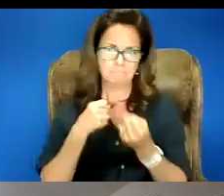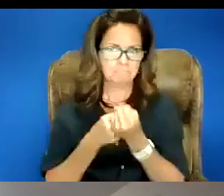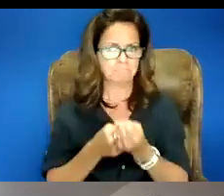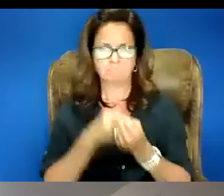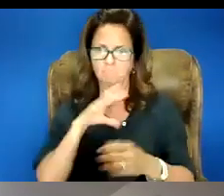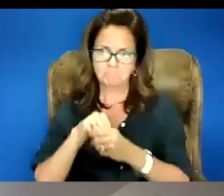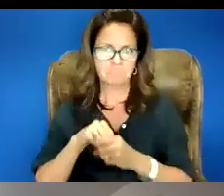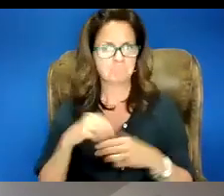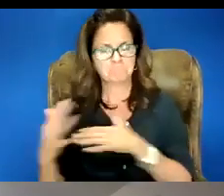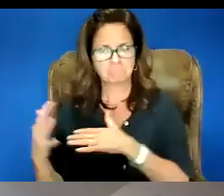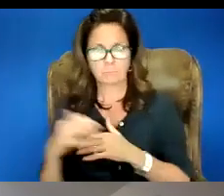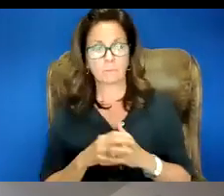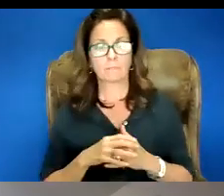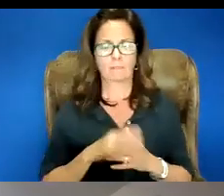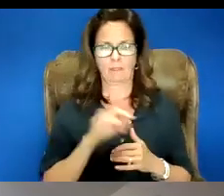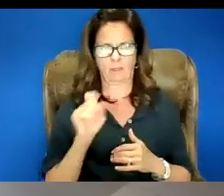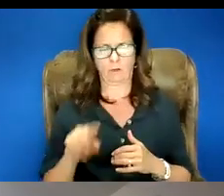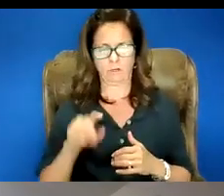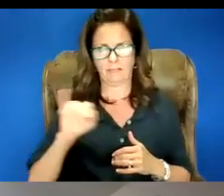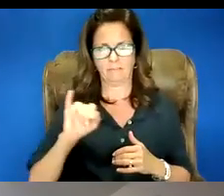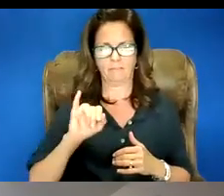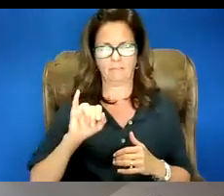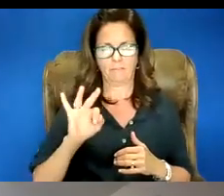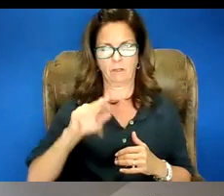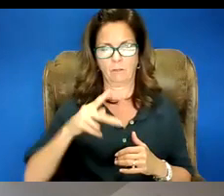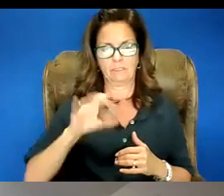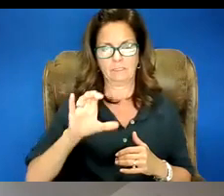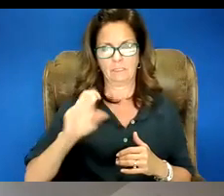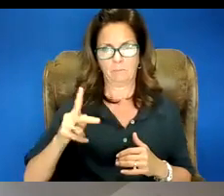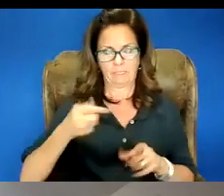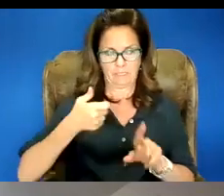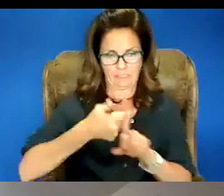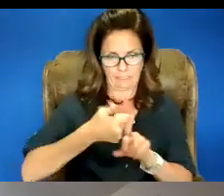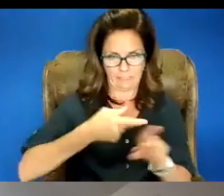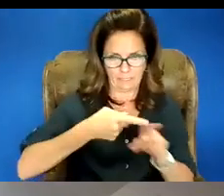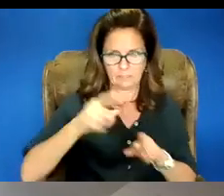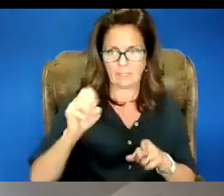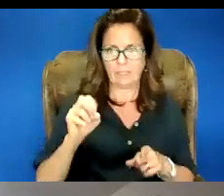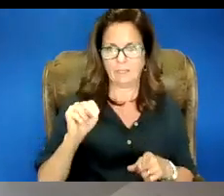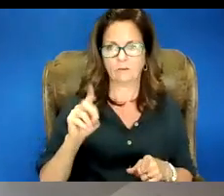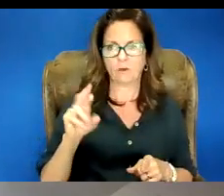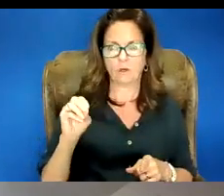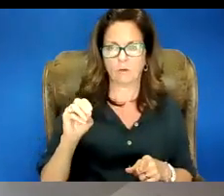If your PCP is an endocrinologist, will you still need to go to a different physician?